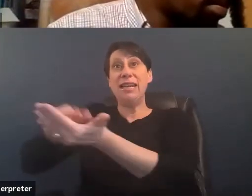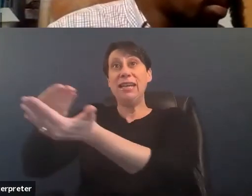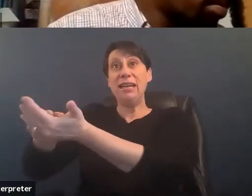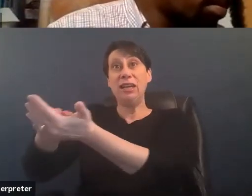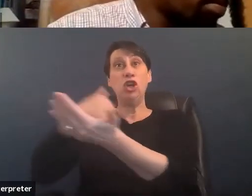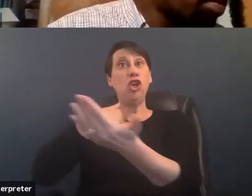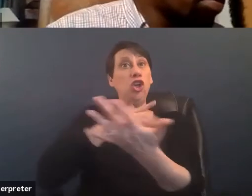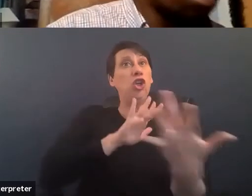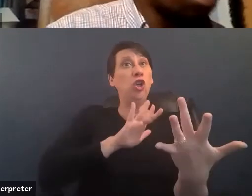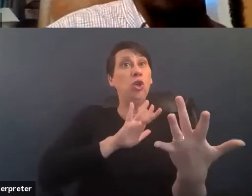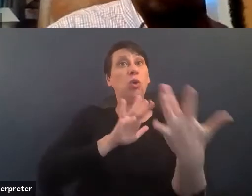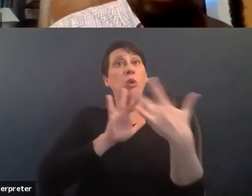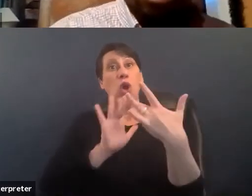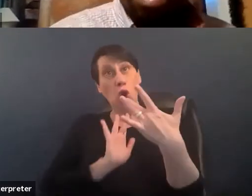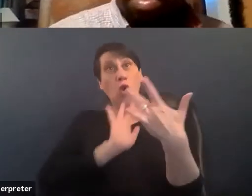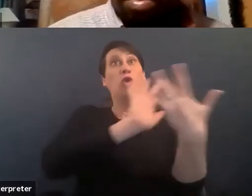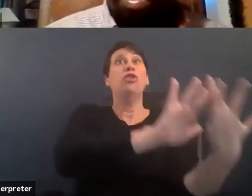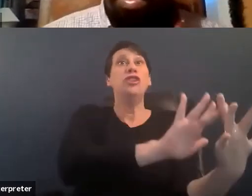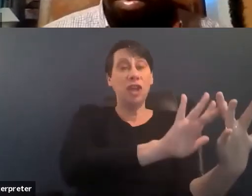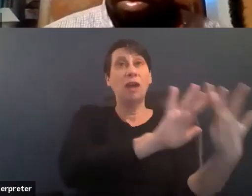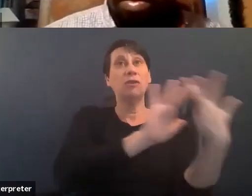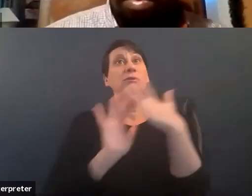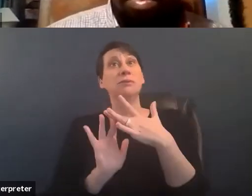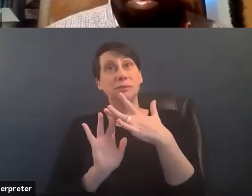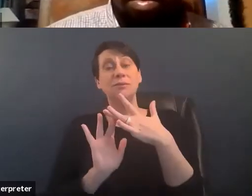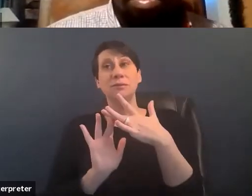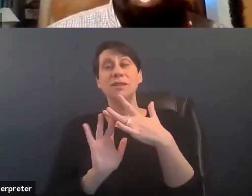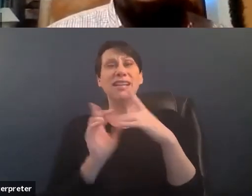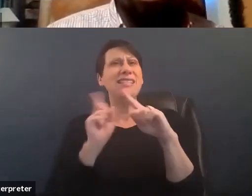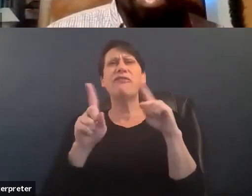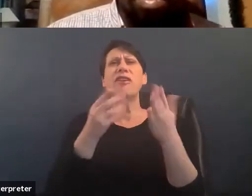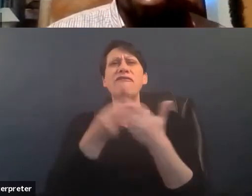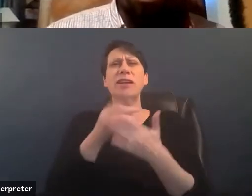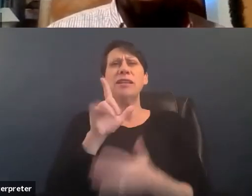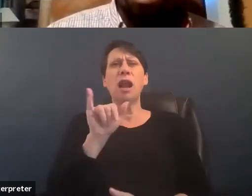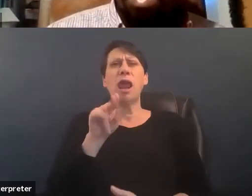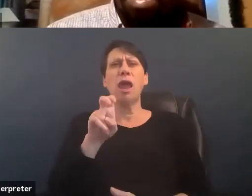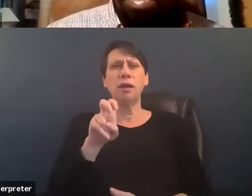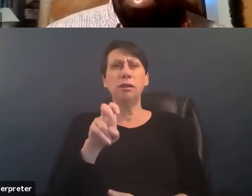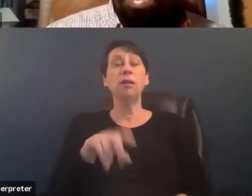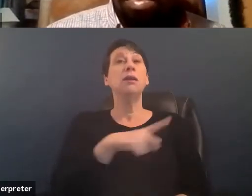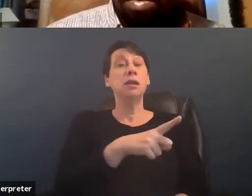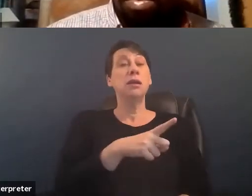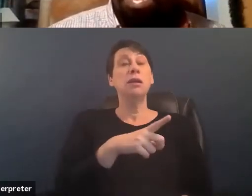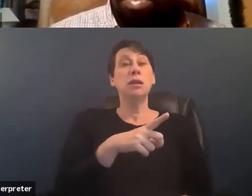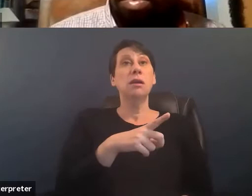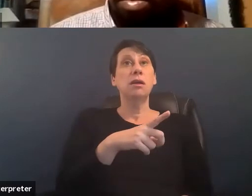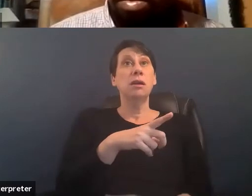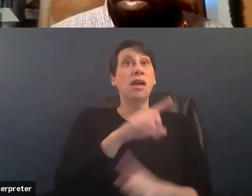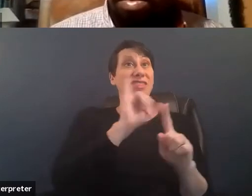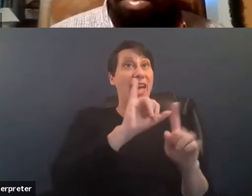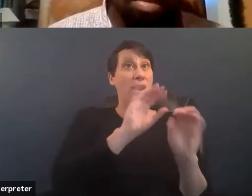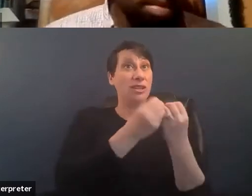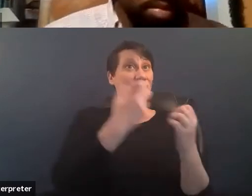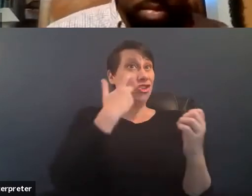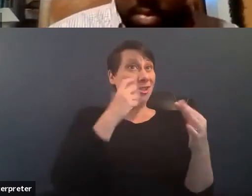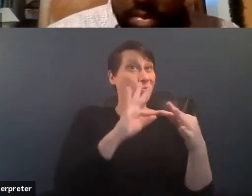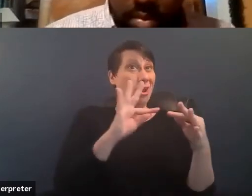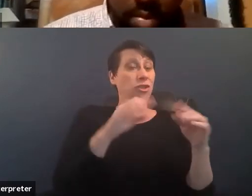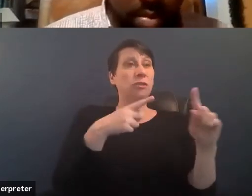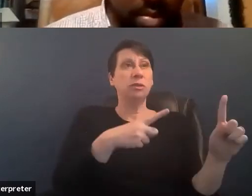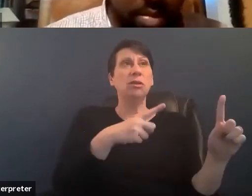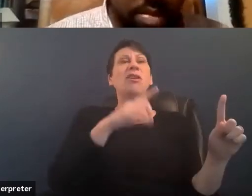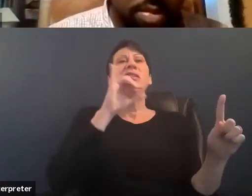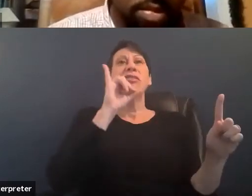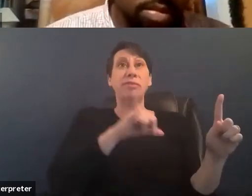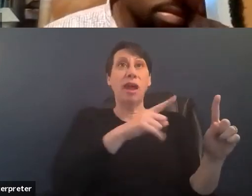you who may be on the call and that are not familiar, the Council for Women is also a government funding source. So to be able to reach across